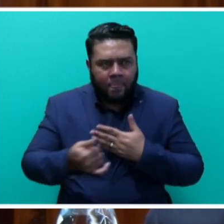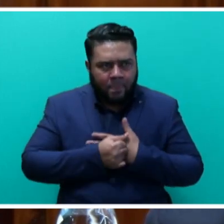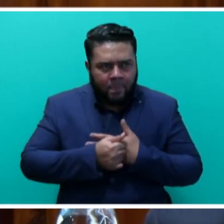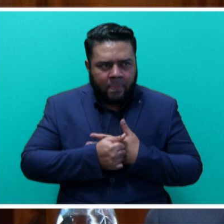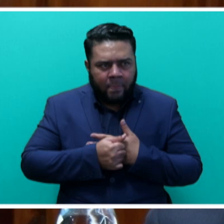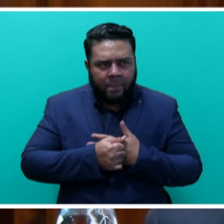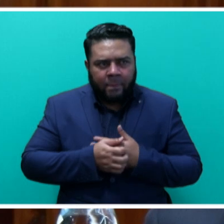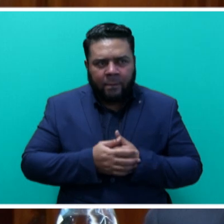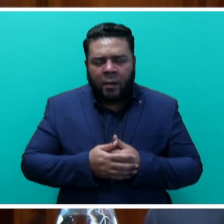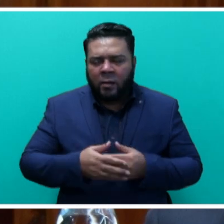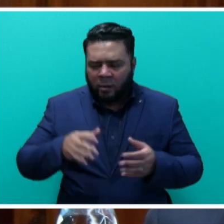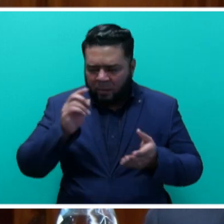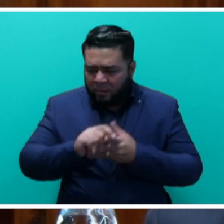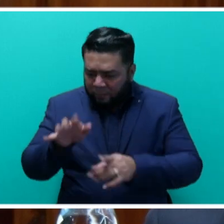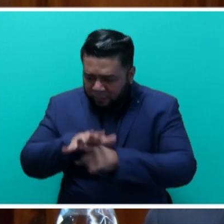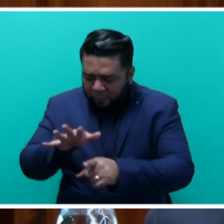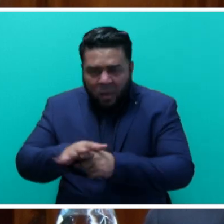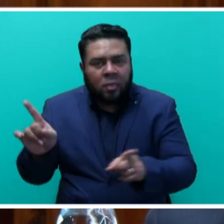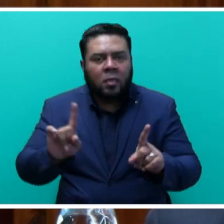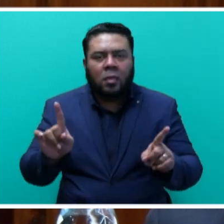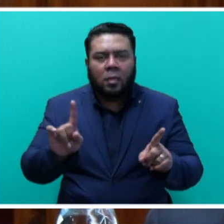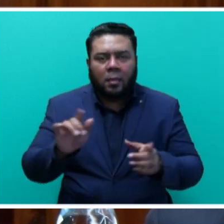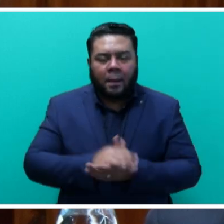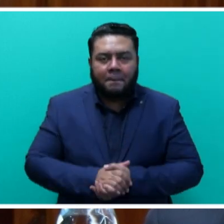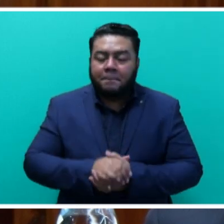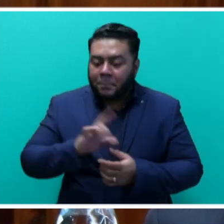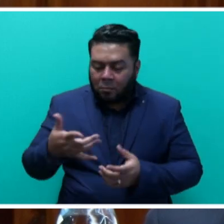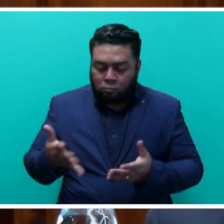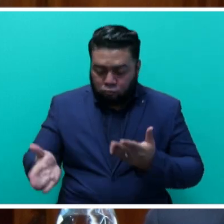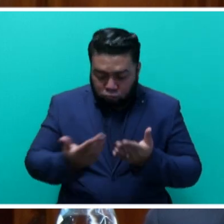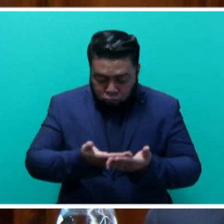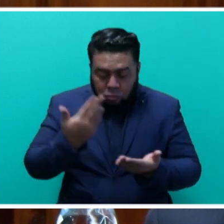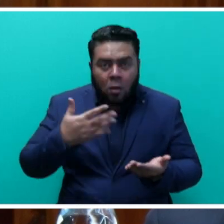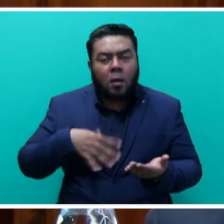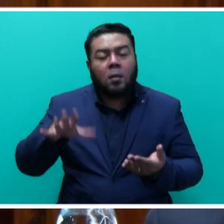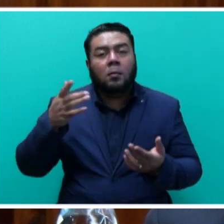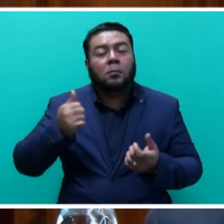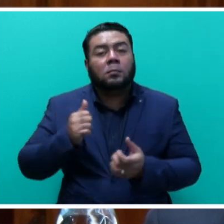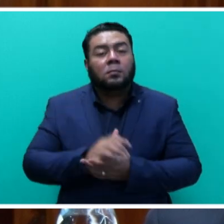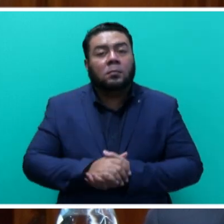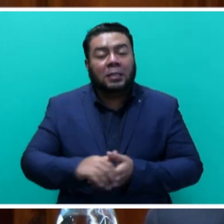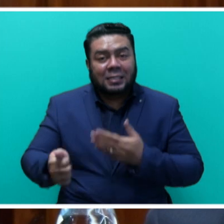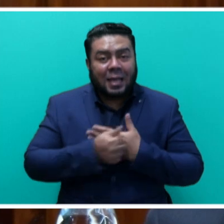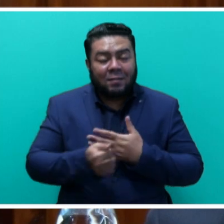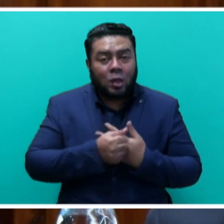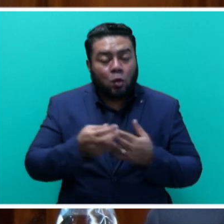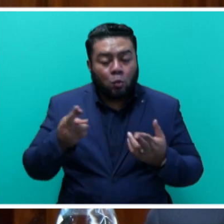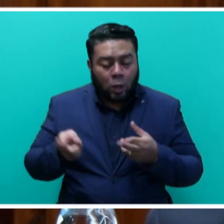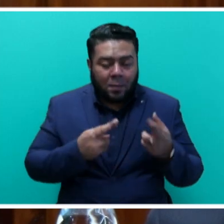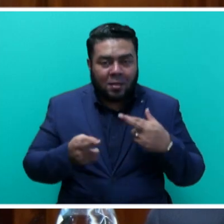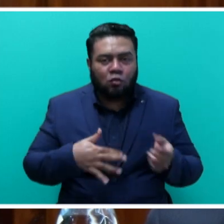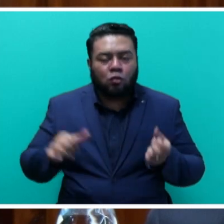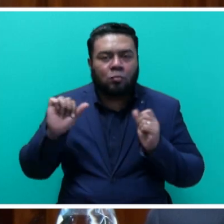about assigning blame, but about uncovering the causes and implementing safety recommendations to